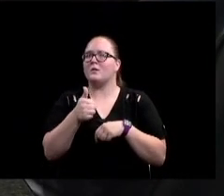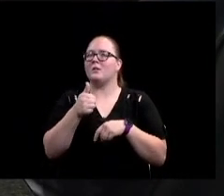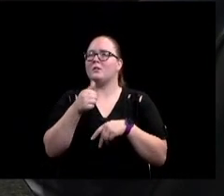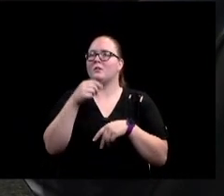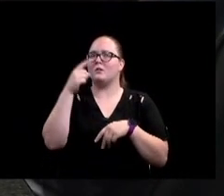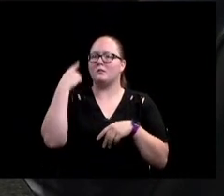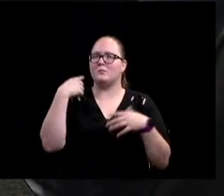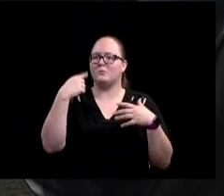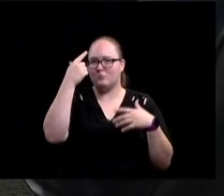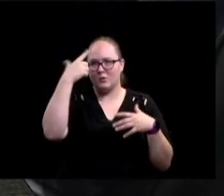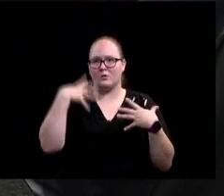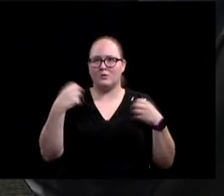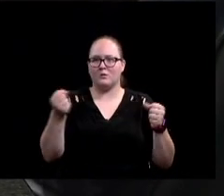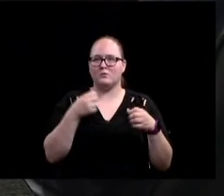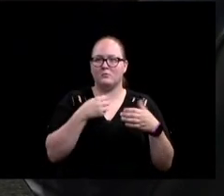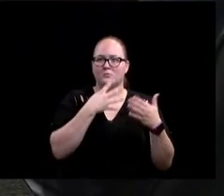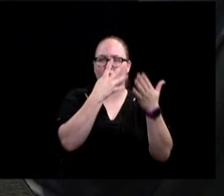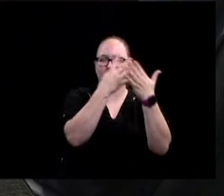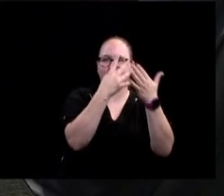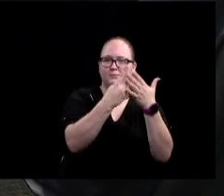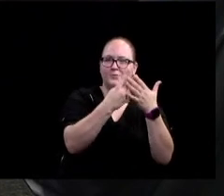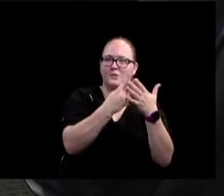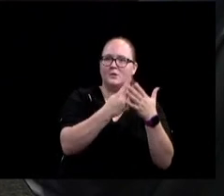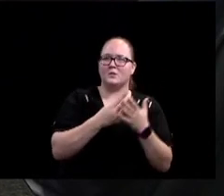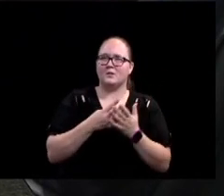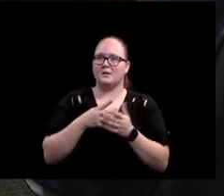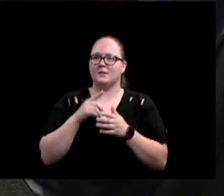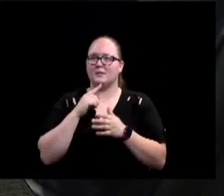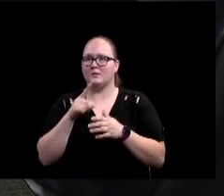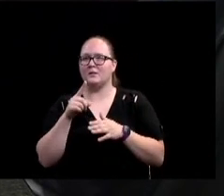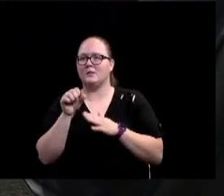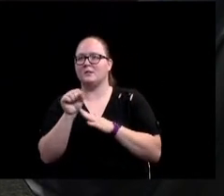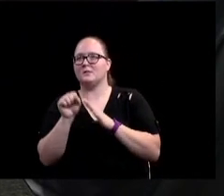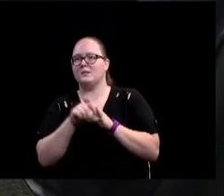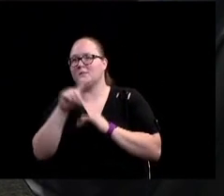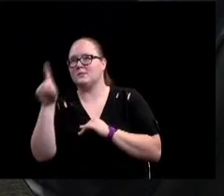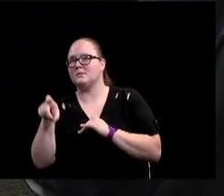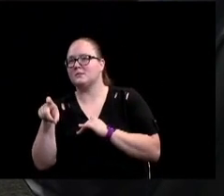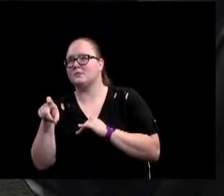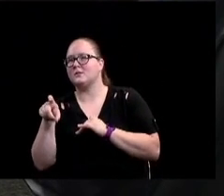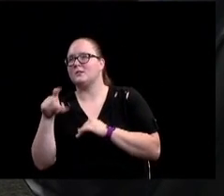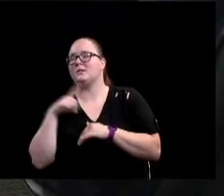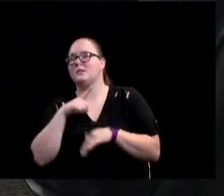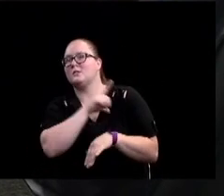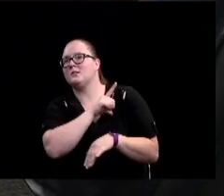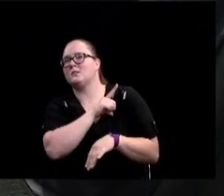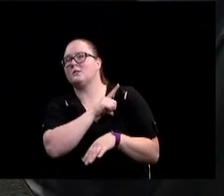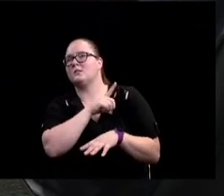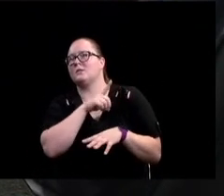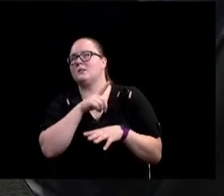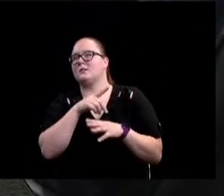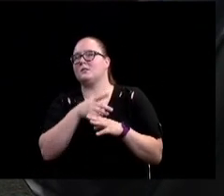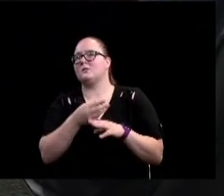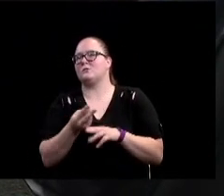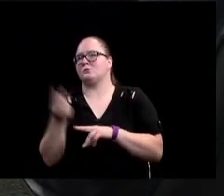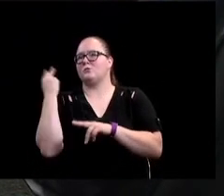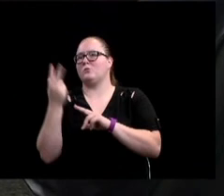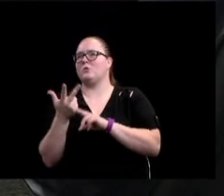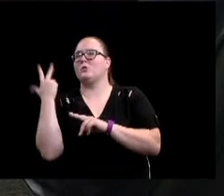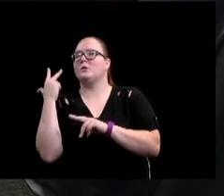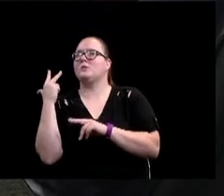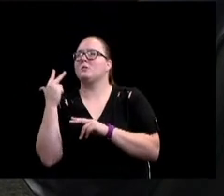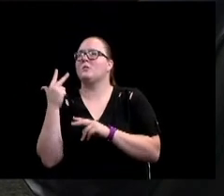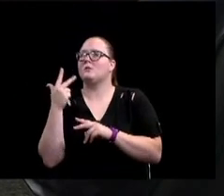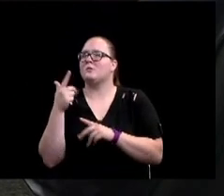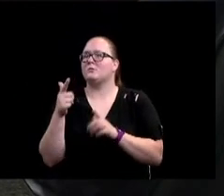Texas, in two legislative sessions ago, the Sandra Bland Act actually prevents us from doing that. The McLennan County